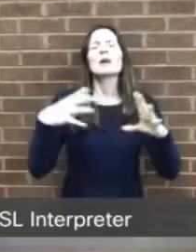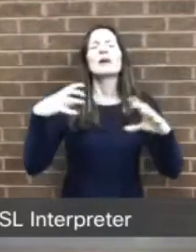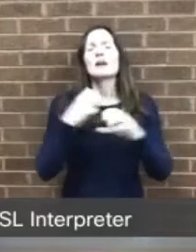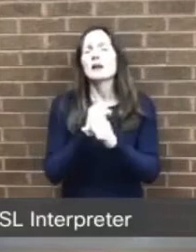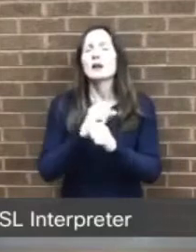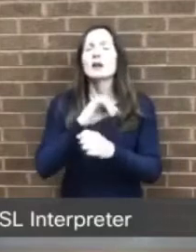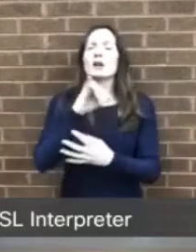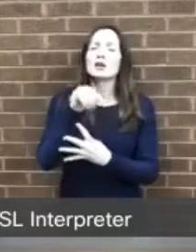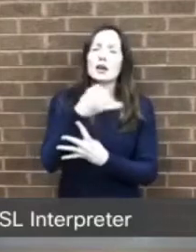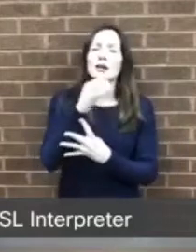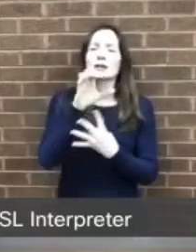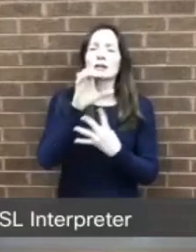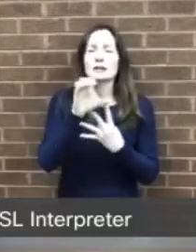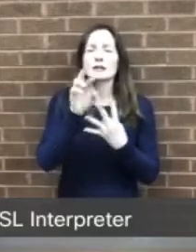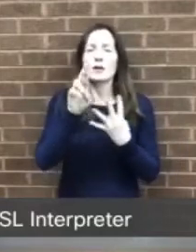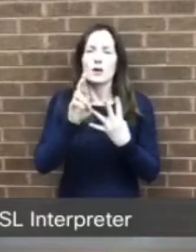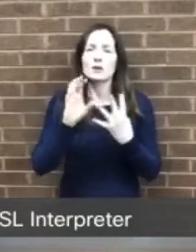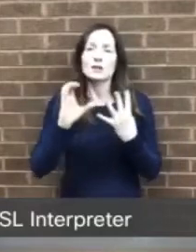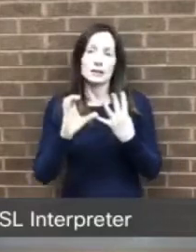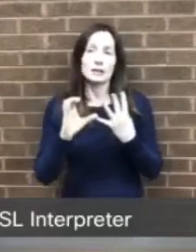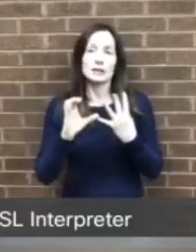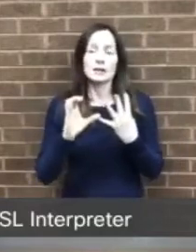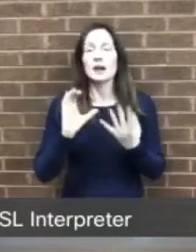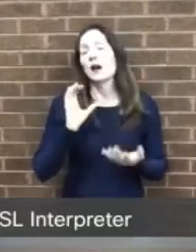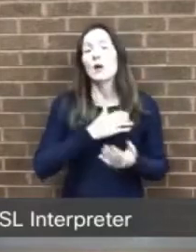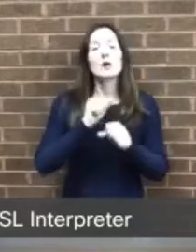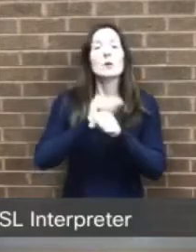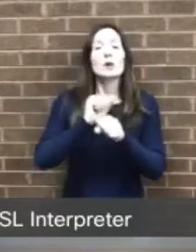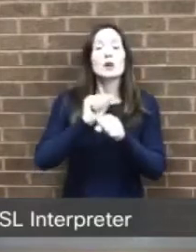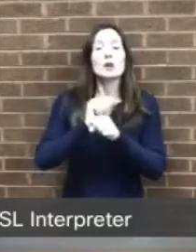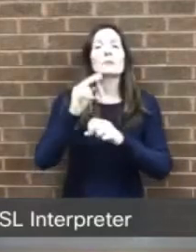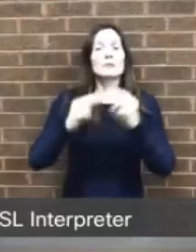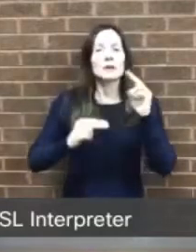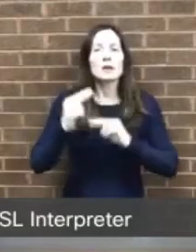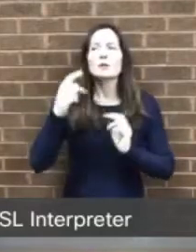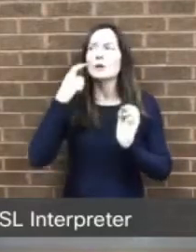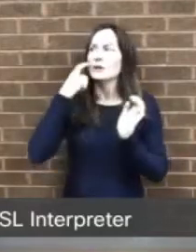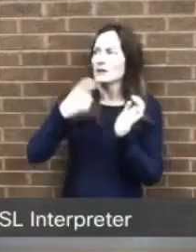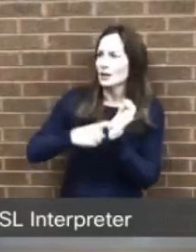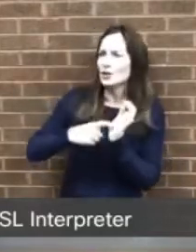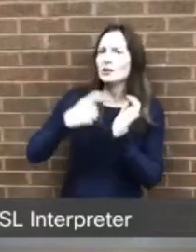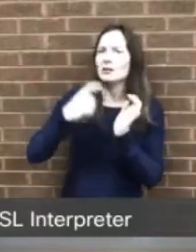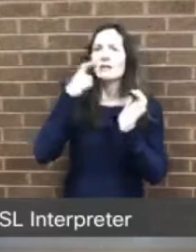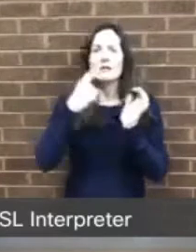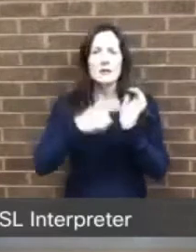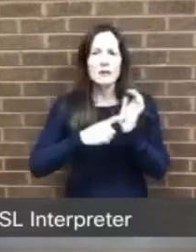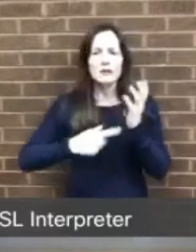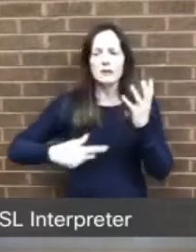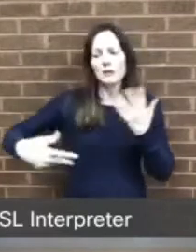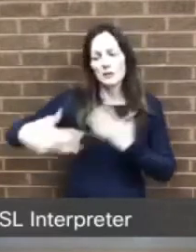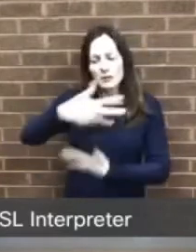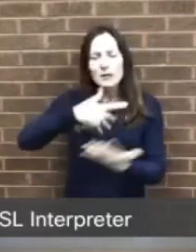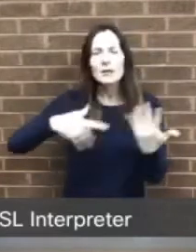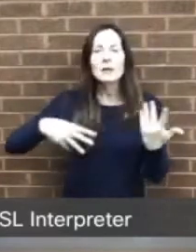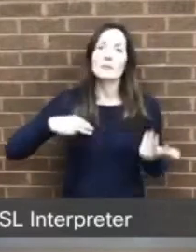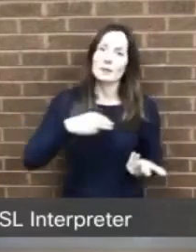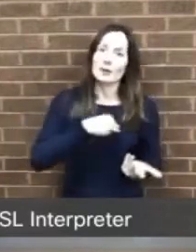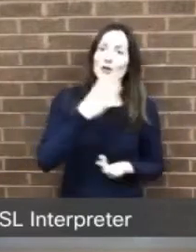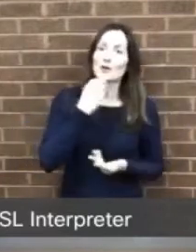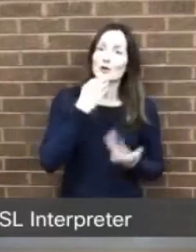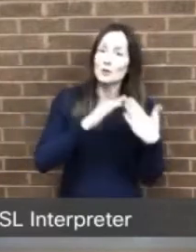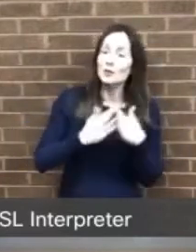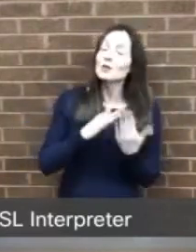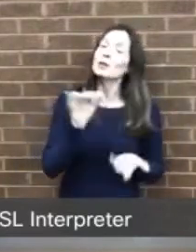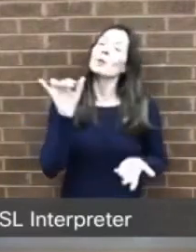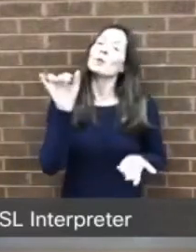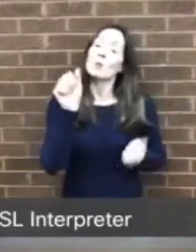JCRC works to build recognition and to build mutual understanding among members of the Jewish community and other religious and